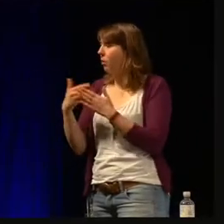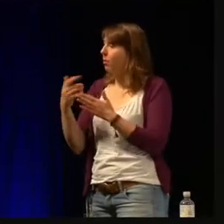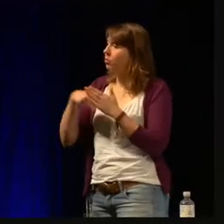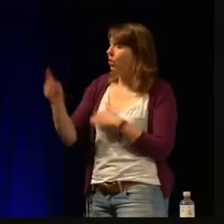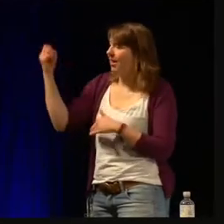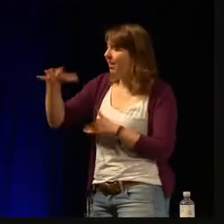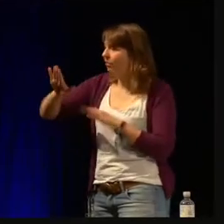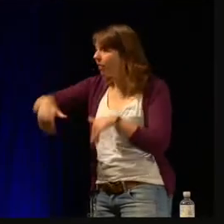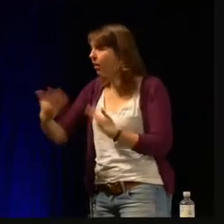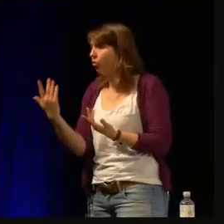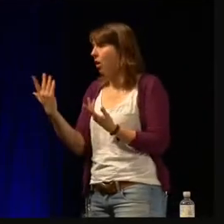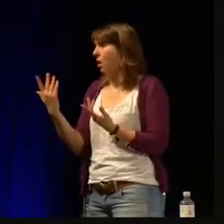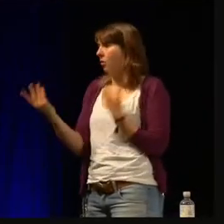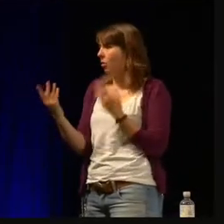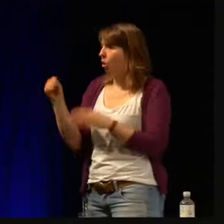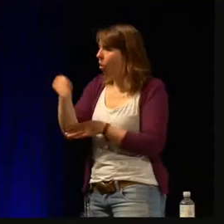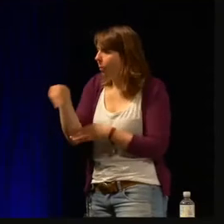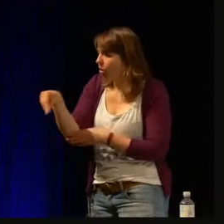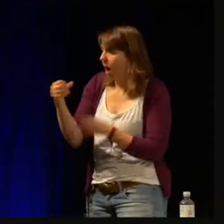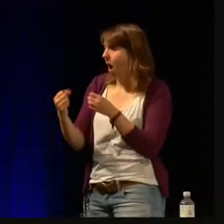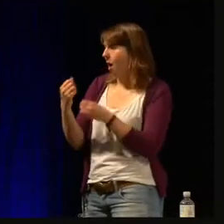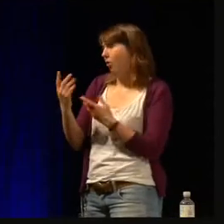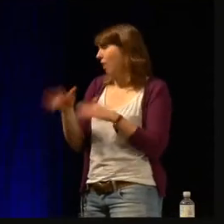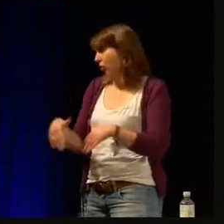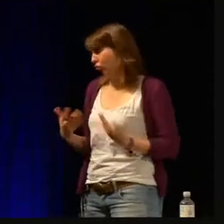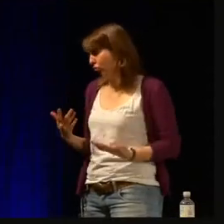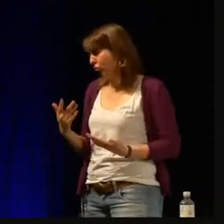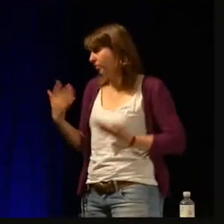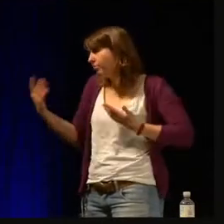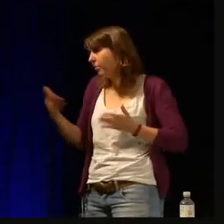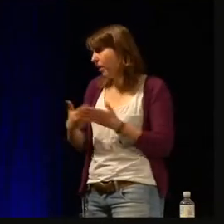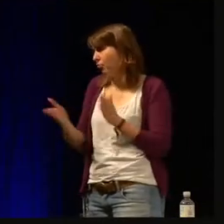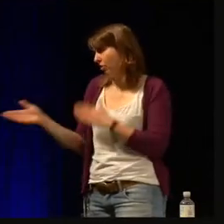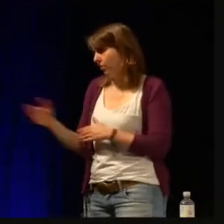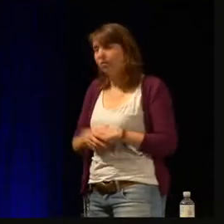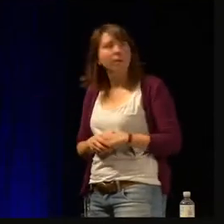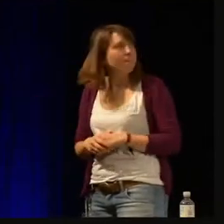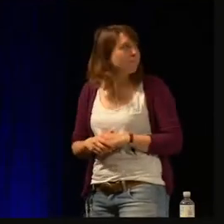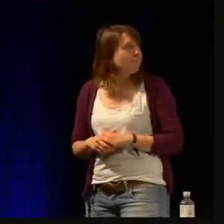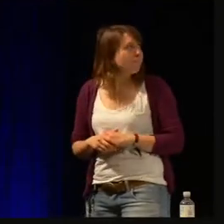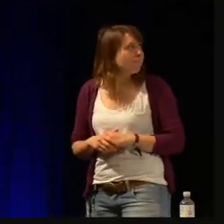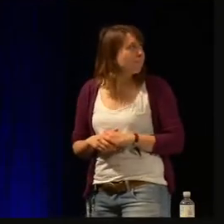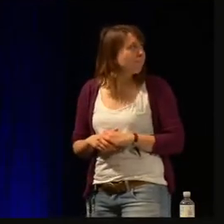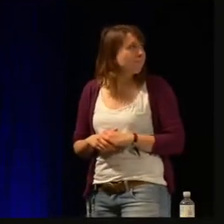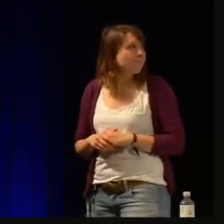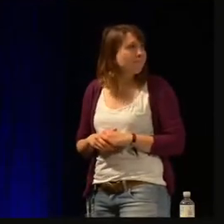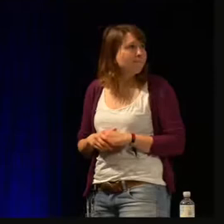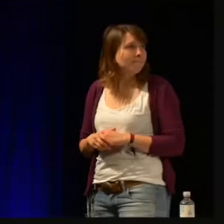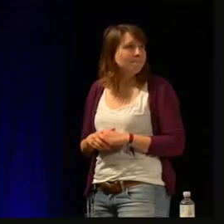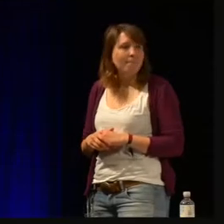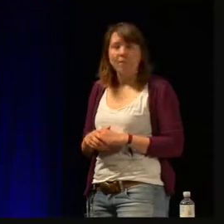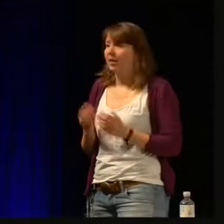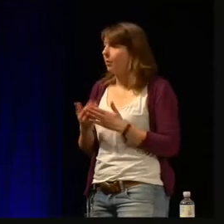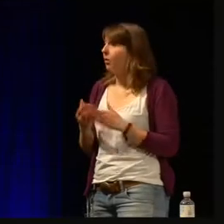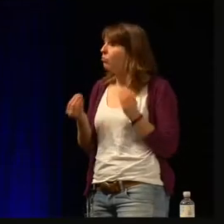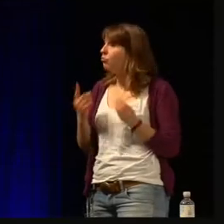surrounding lights and of course the idealized version of a robotic arm, that's not true to reality at all.